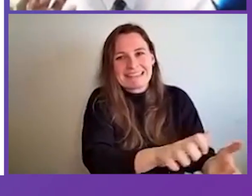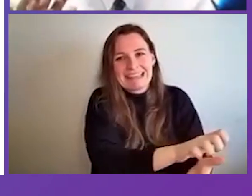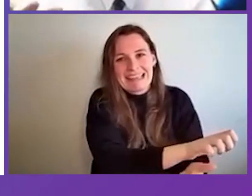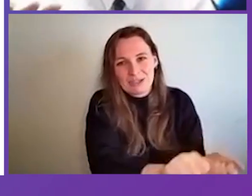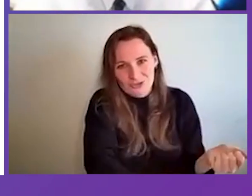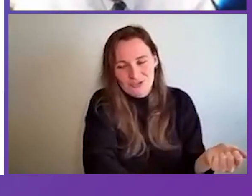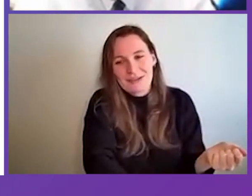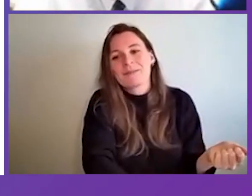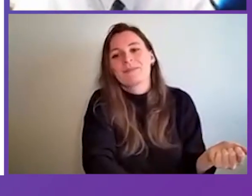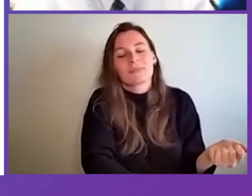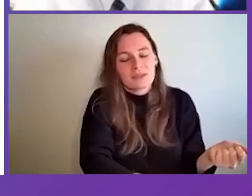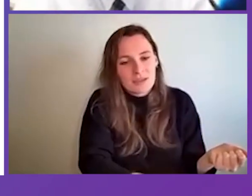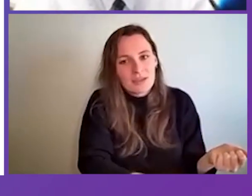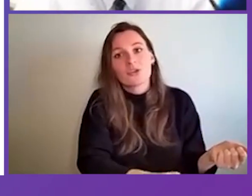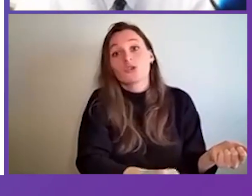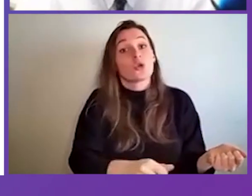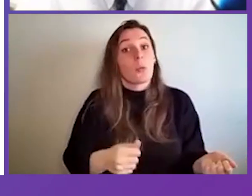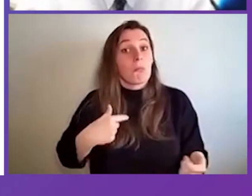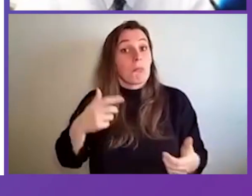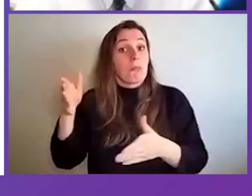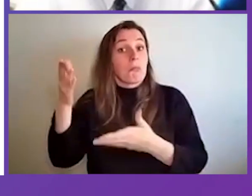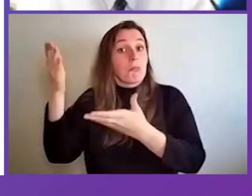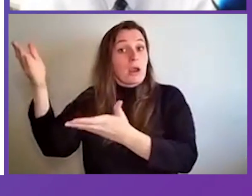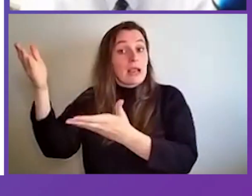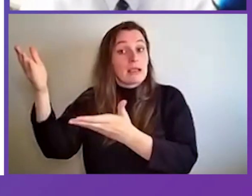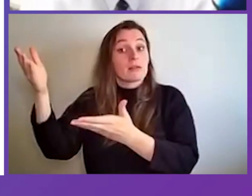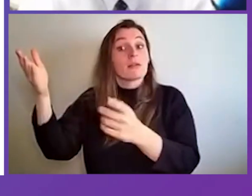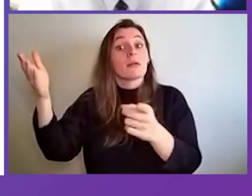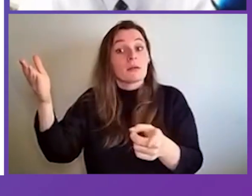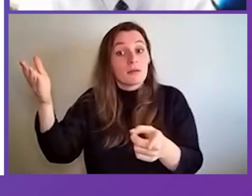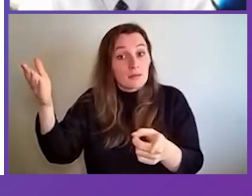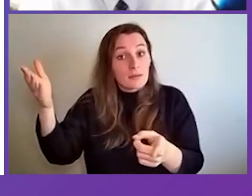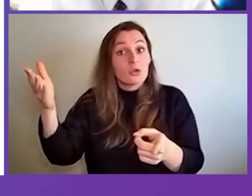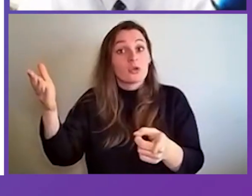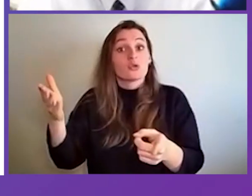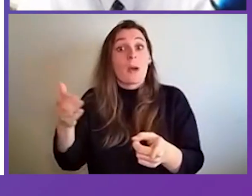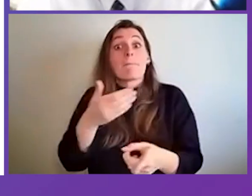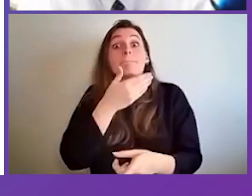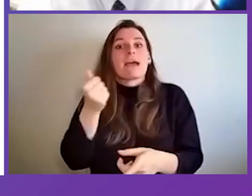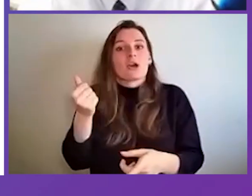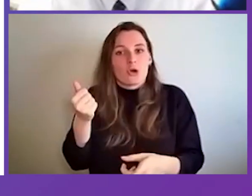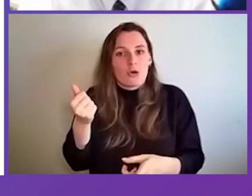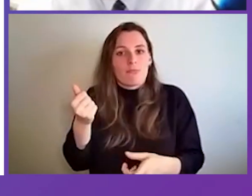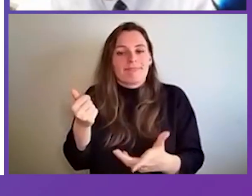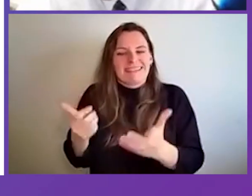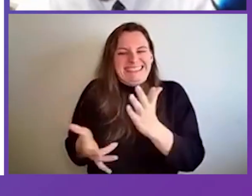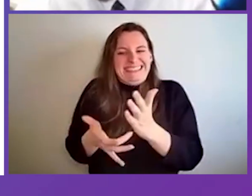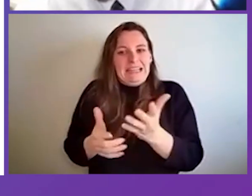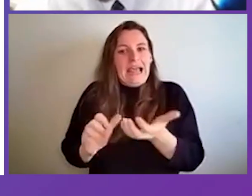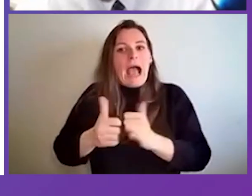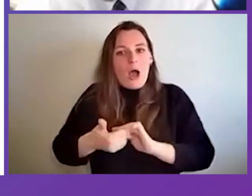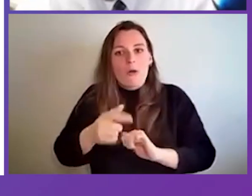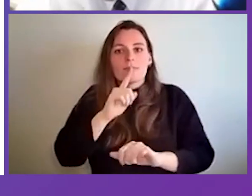we think we can recommend a better way to strap down wheelchairs.